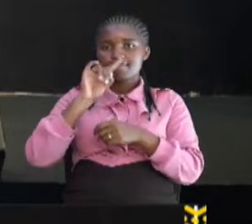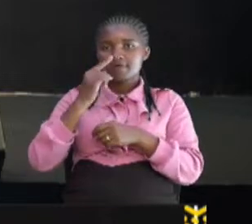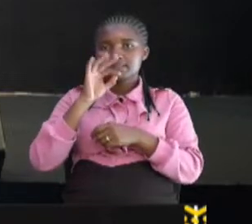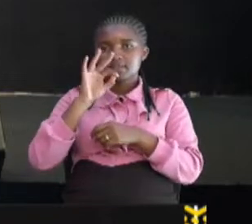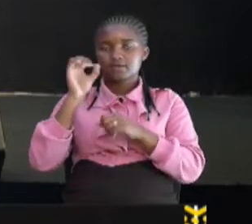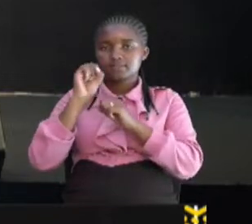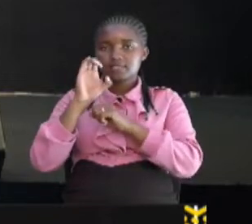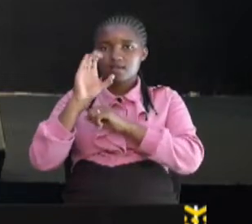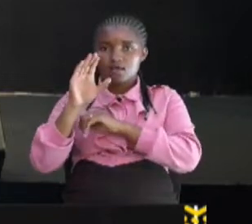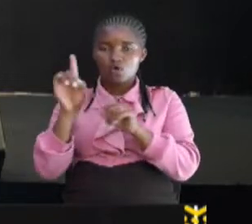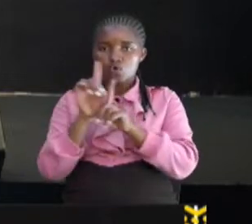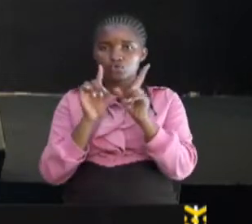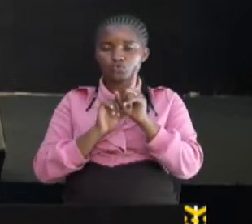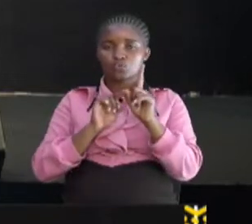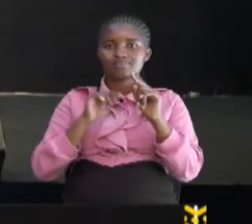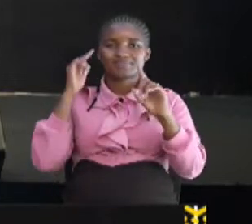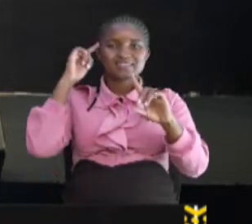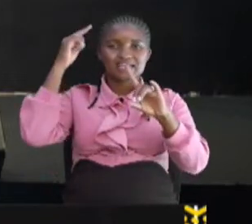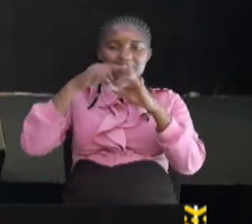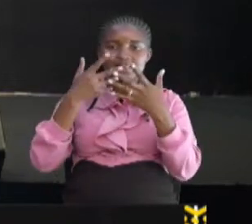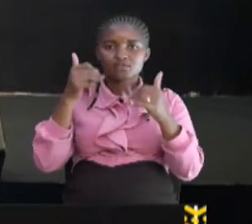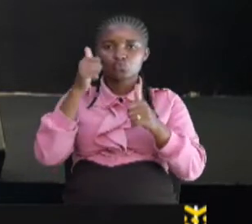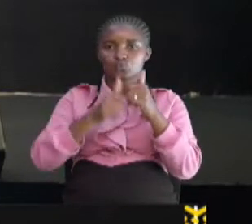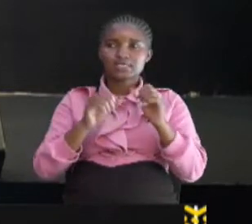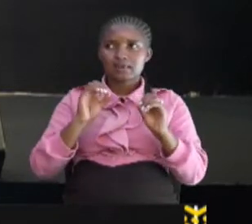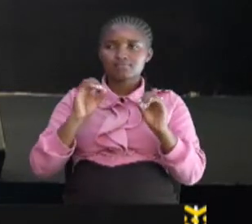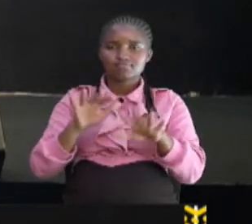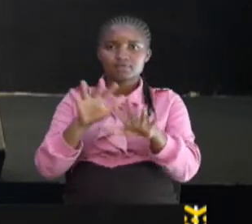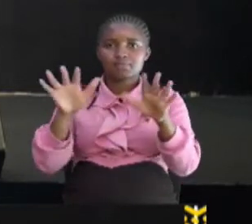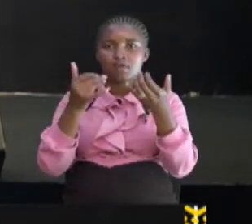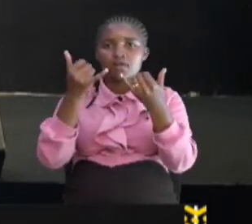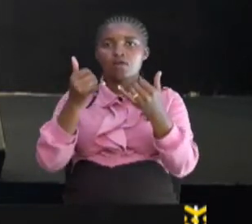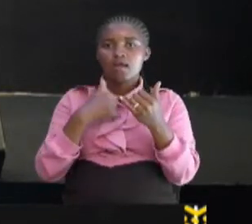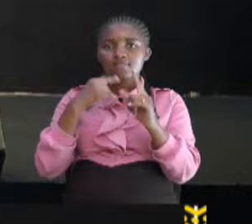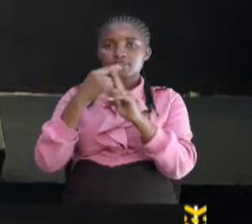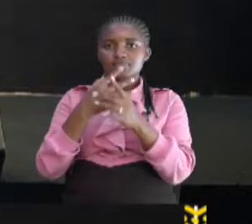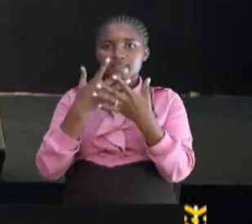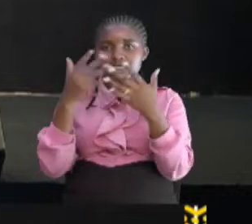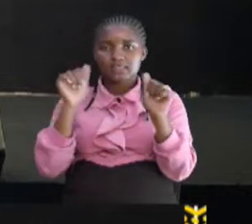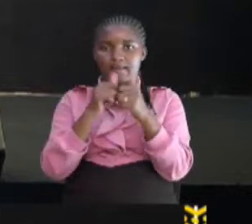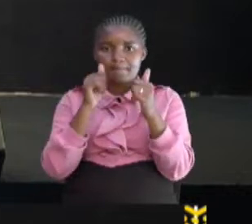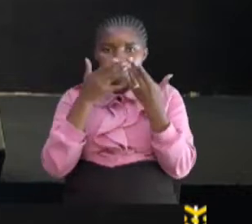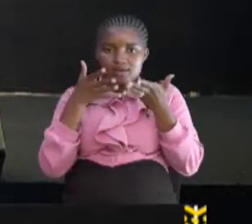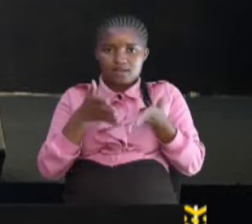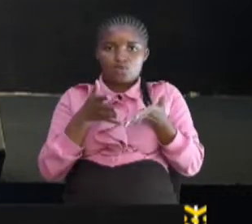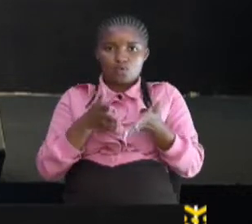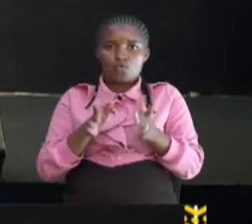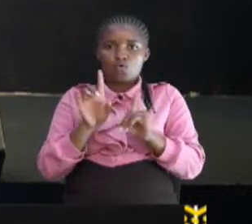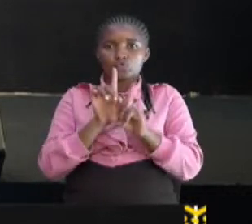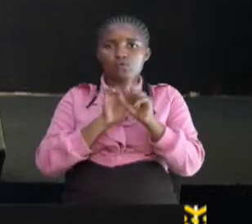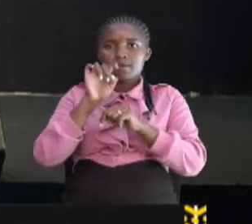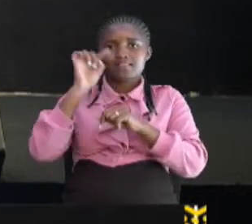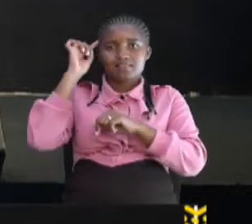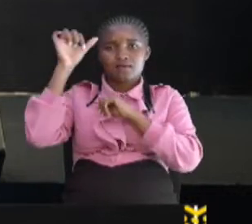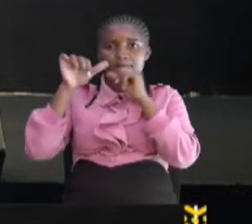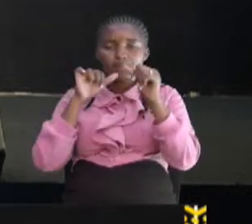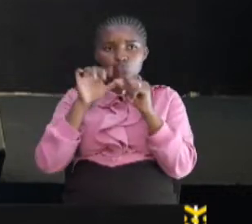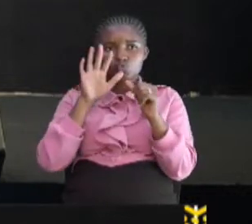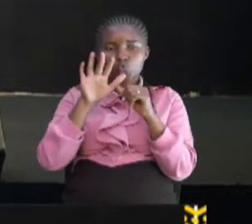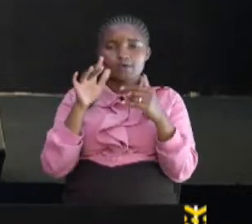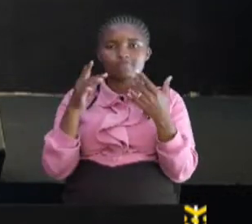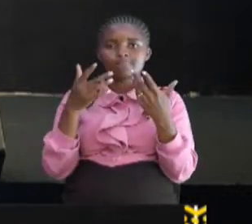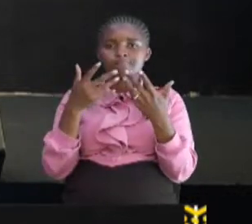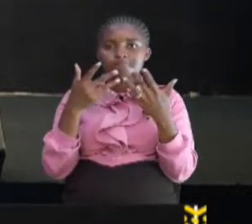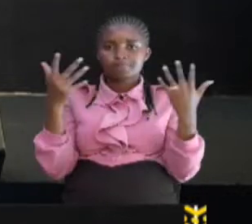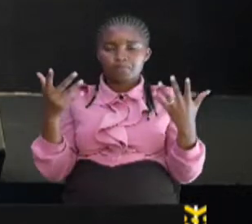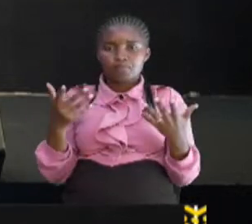Also, target trending moments, all right? There's different trends happening. You see different things happening. Think about your niche. How does